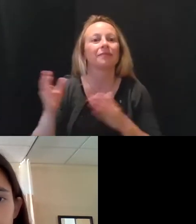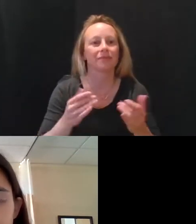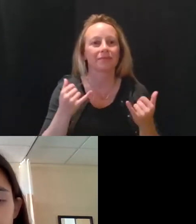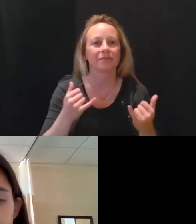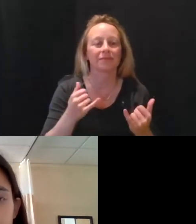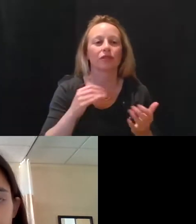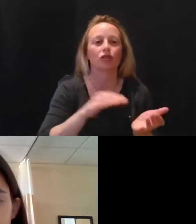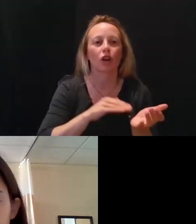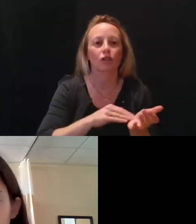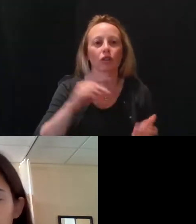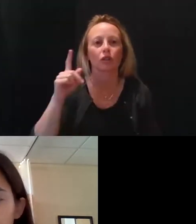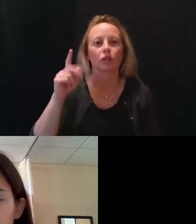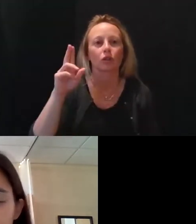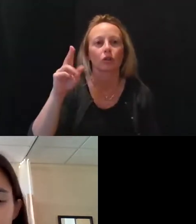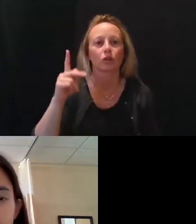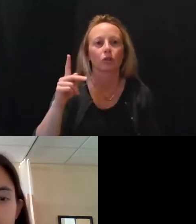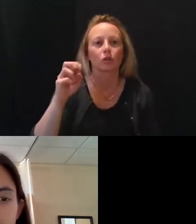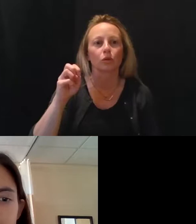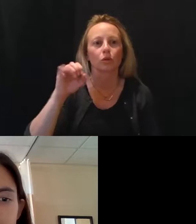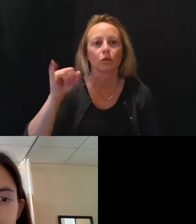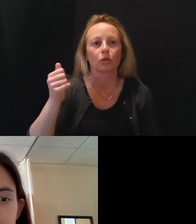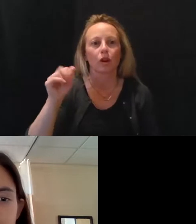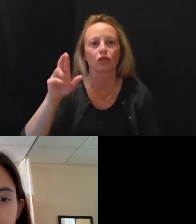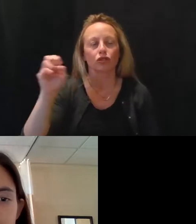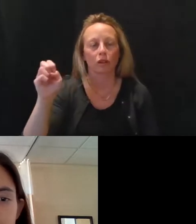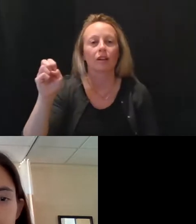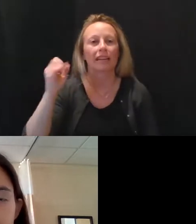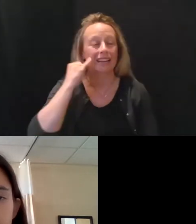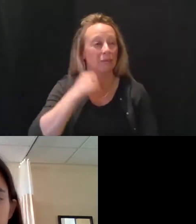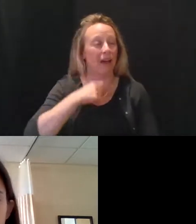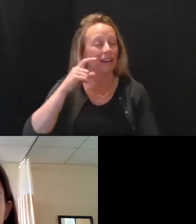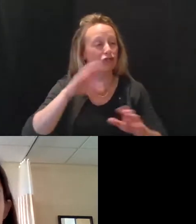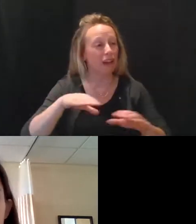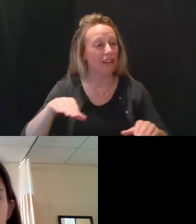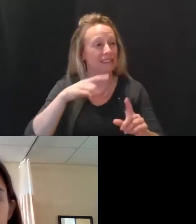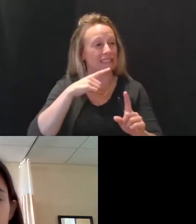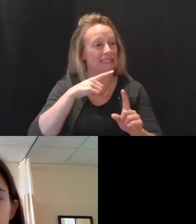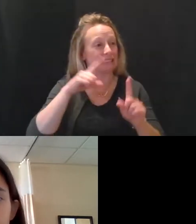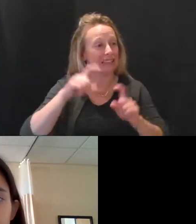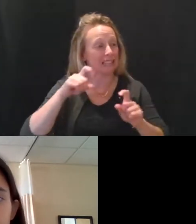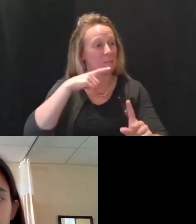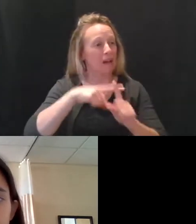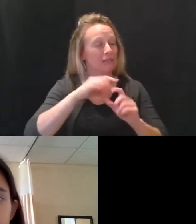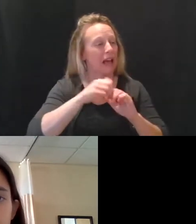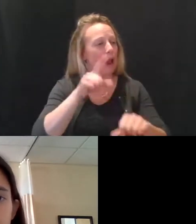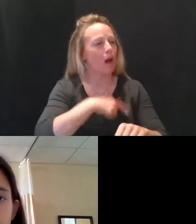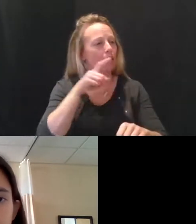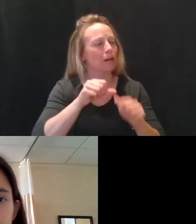Kukreja. If my child tests positive for COVID-19, how long does he have to stay at home?